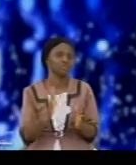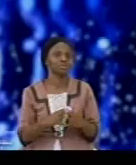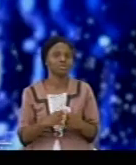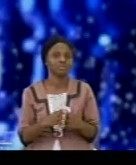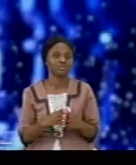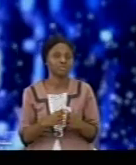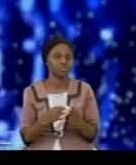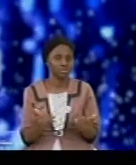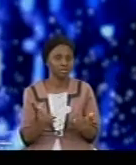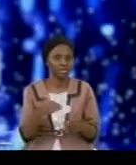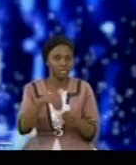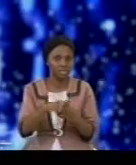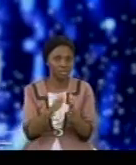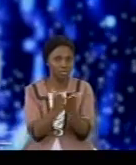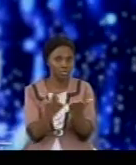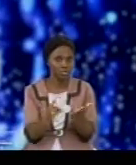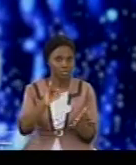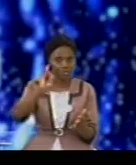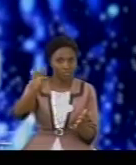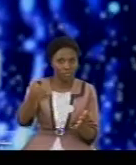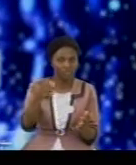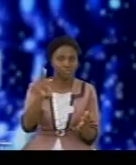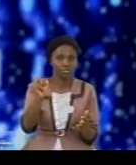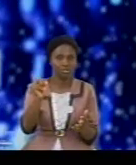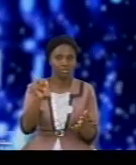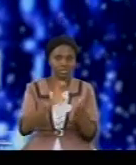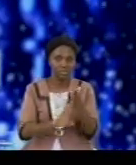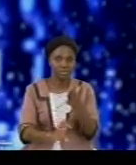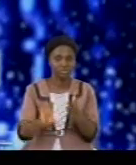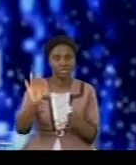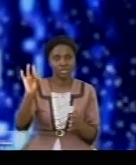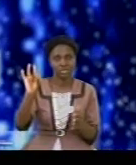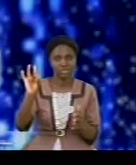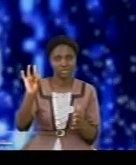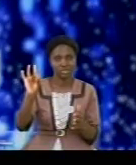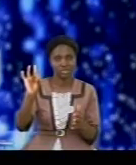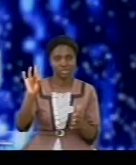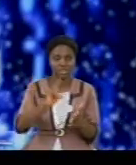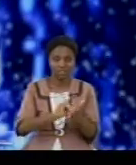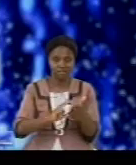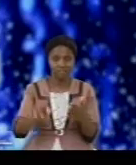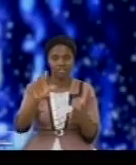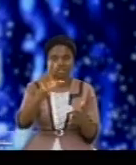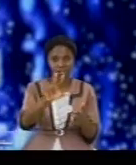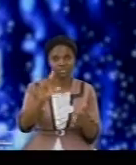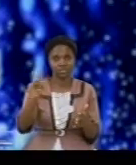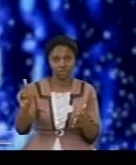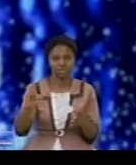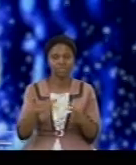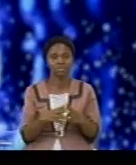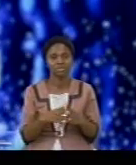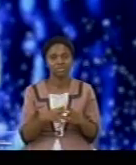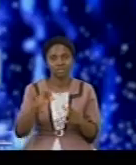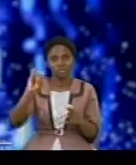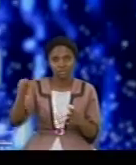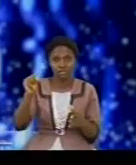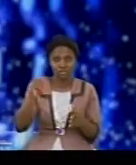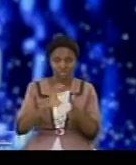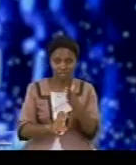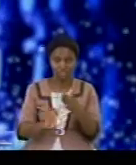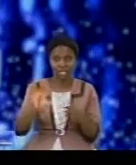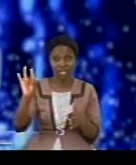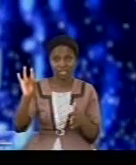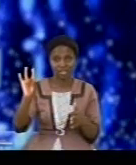John chapter 8, verse 31. John chapter